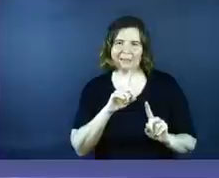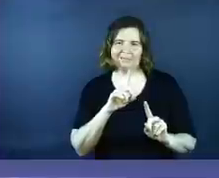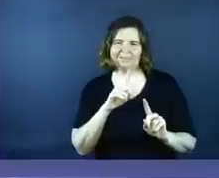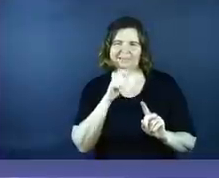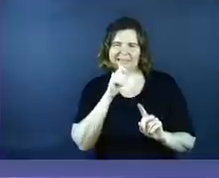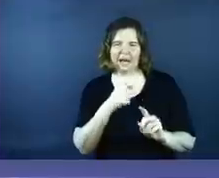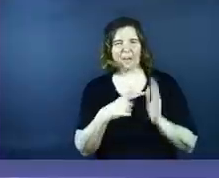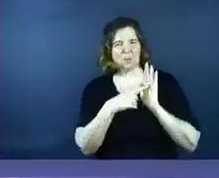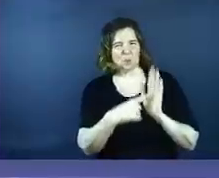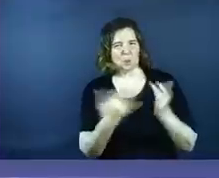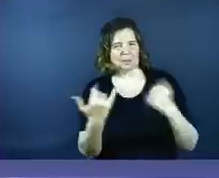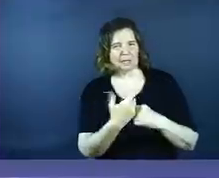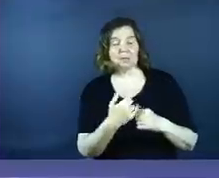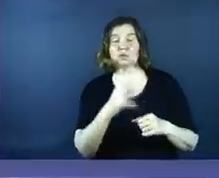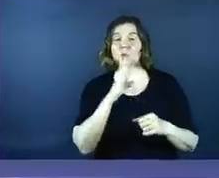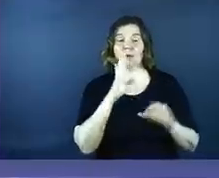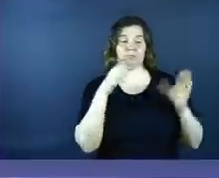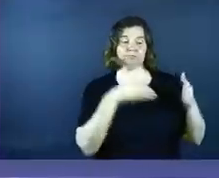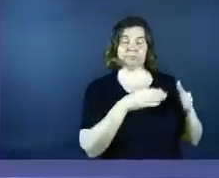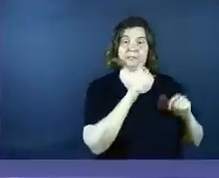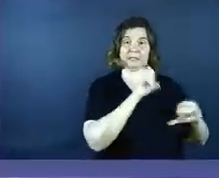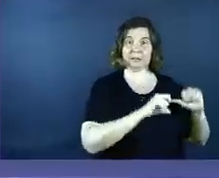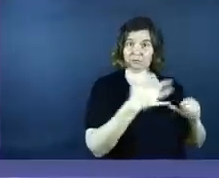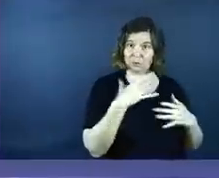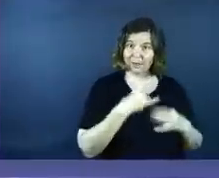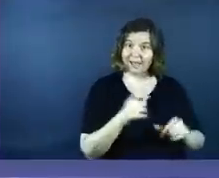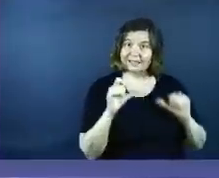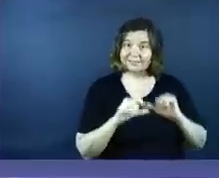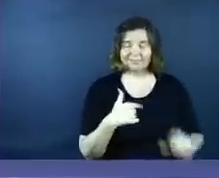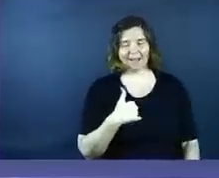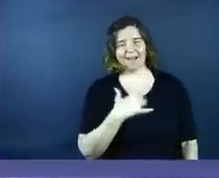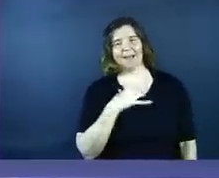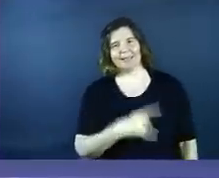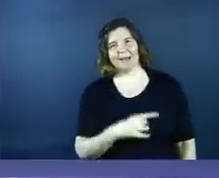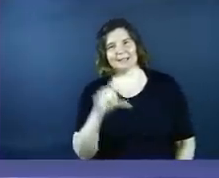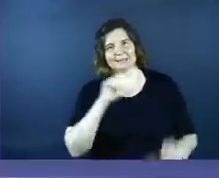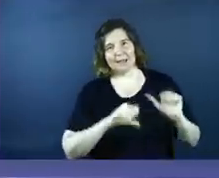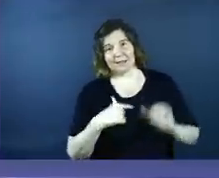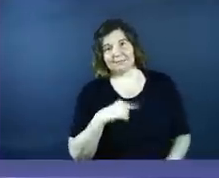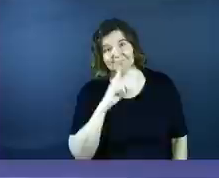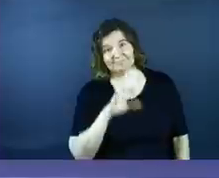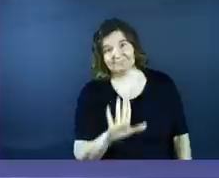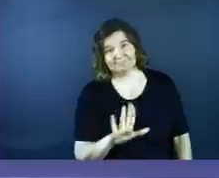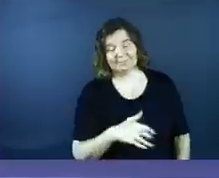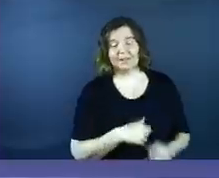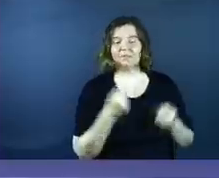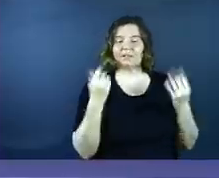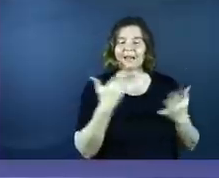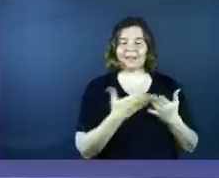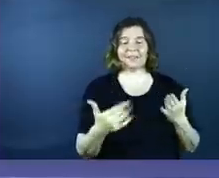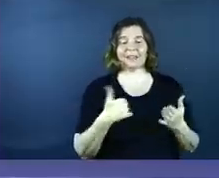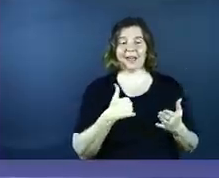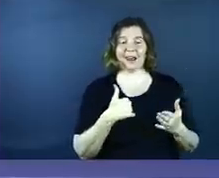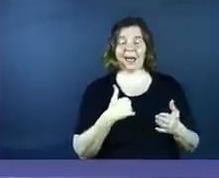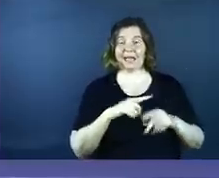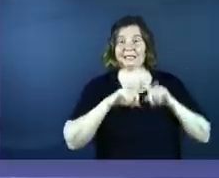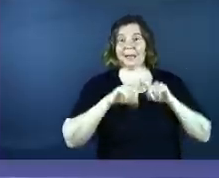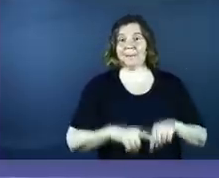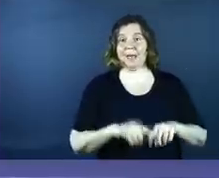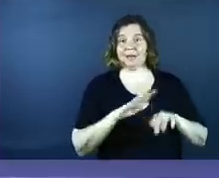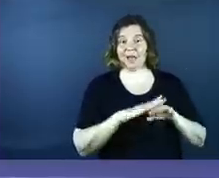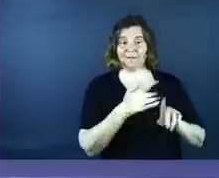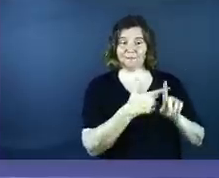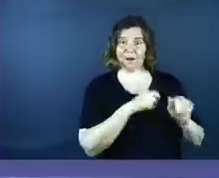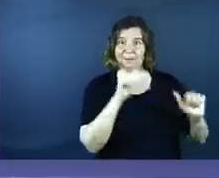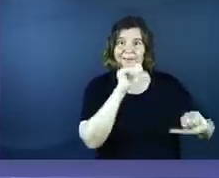into that today. Let's talk about science for just a minute. Do you like science? Because I like science, actually. There's a lot of things that I depend on